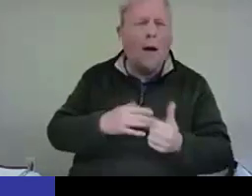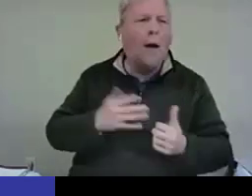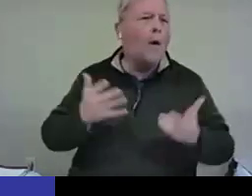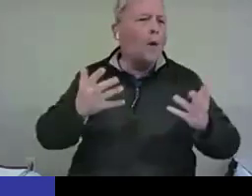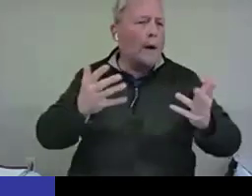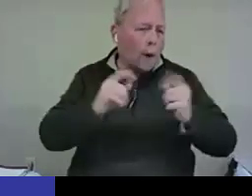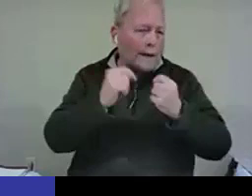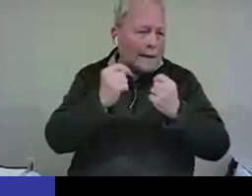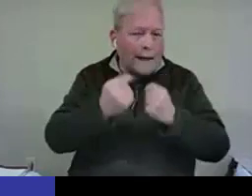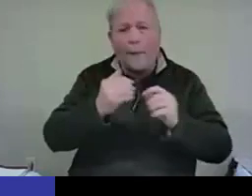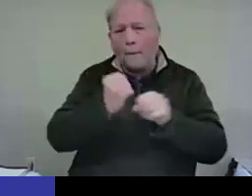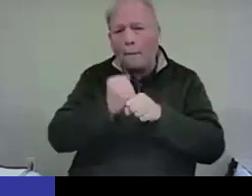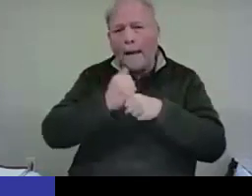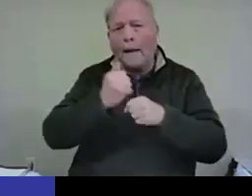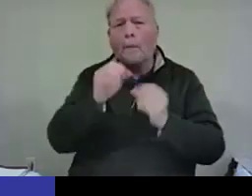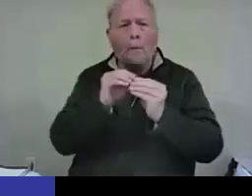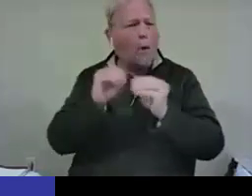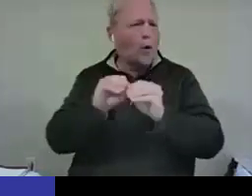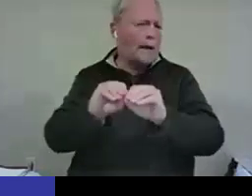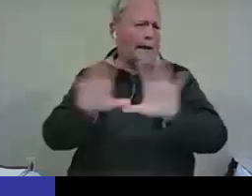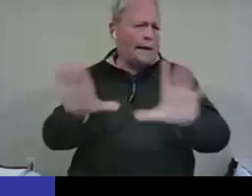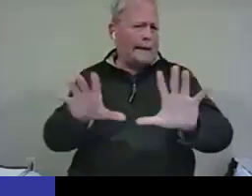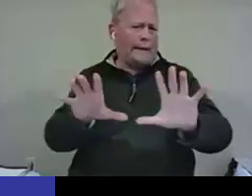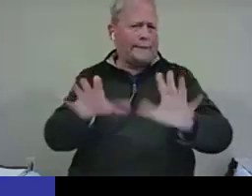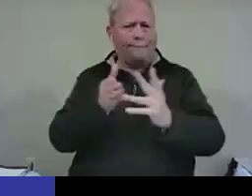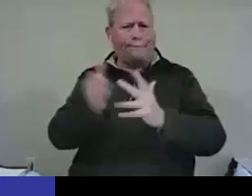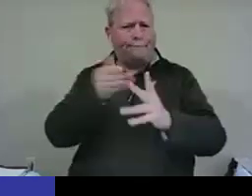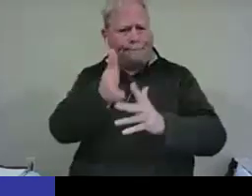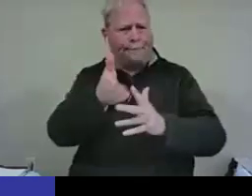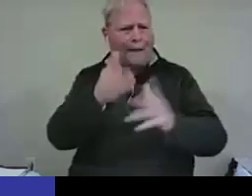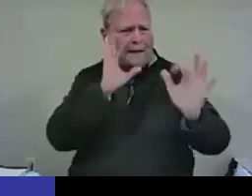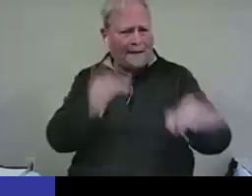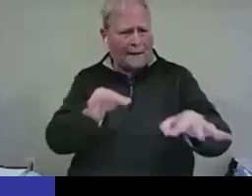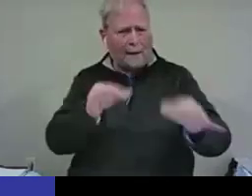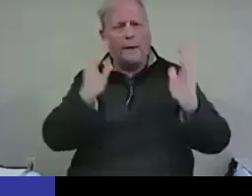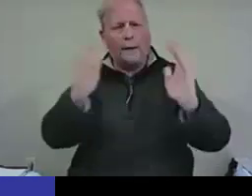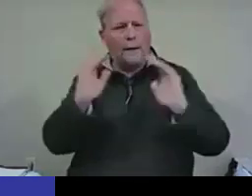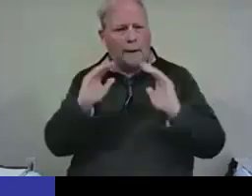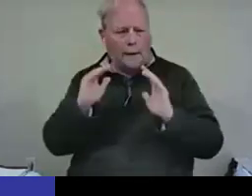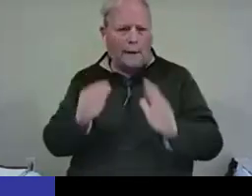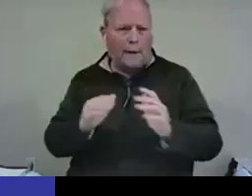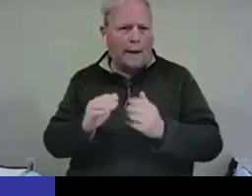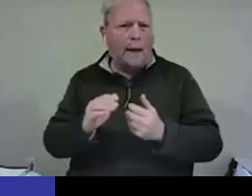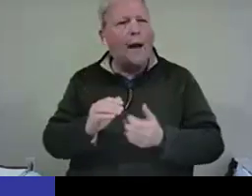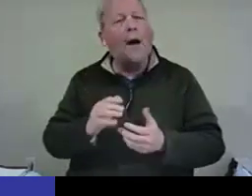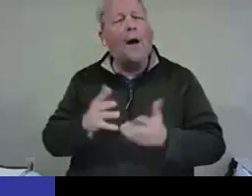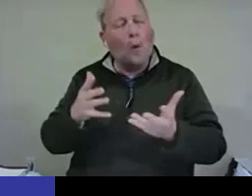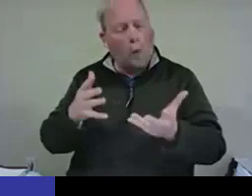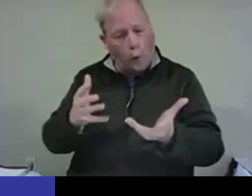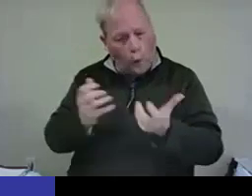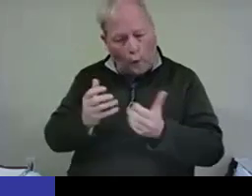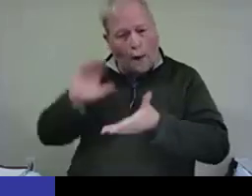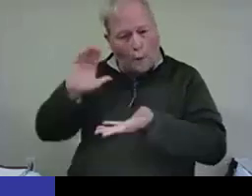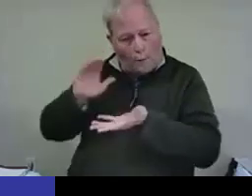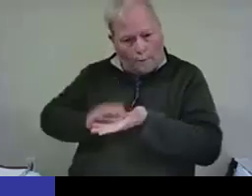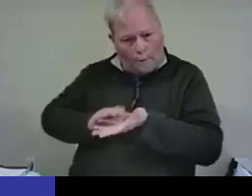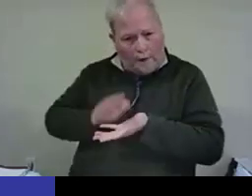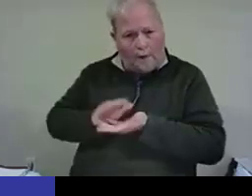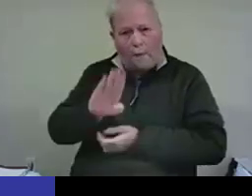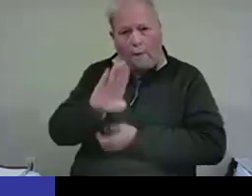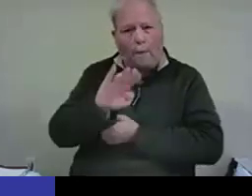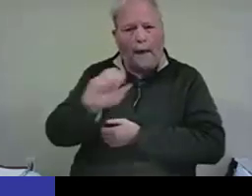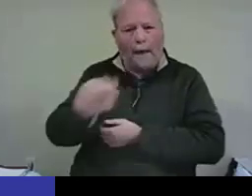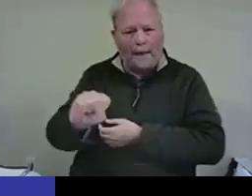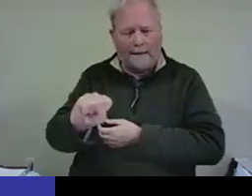objective decisions, to minimize the potential impact of implicit and explicit biases on team decisions, especially at